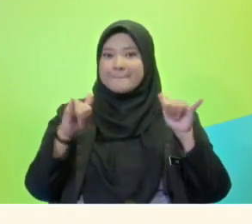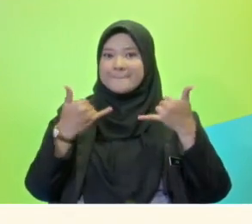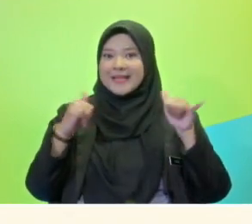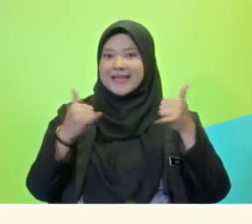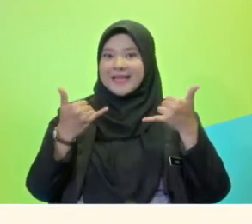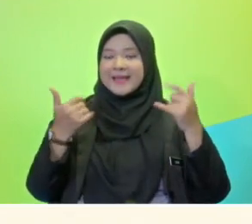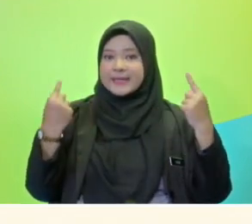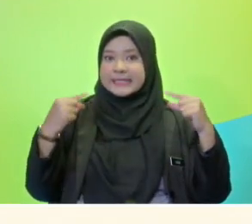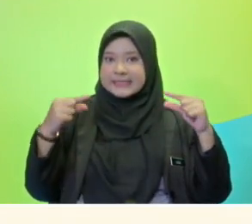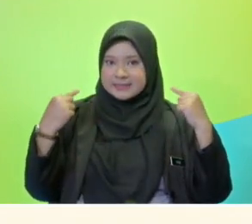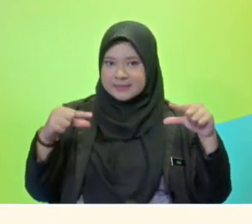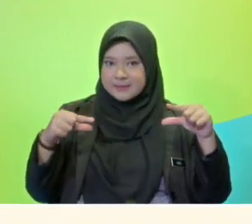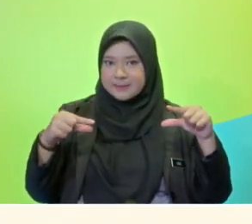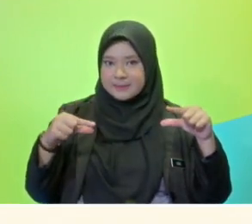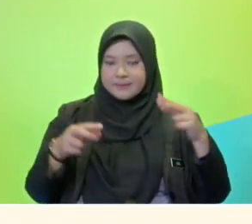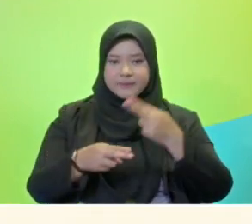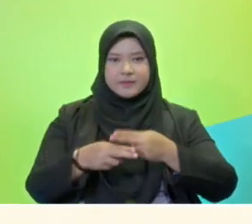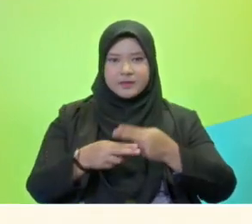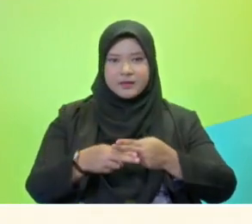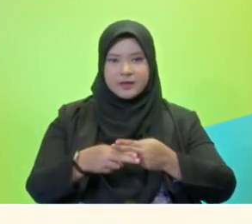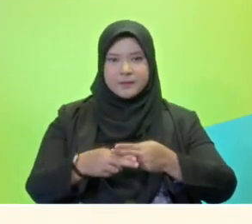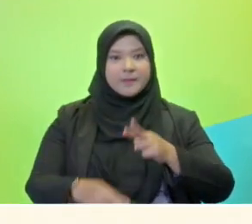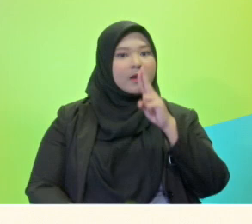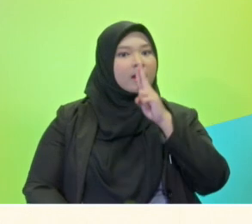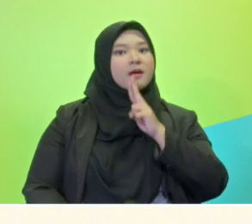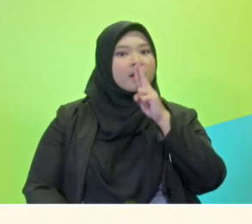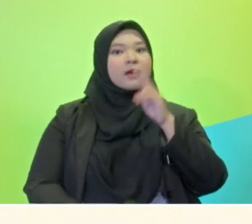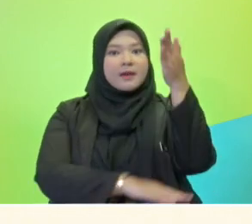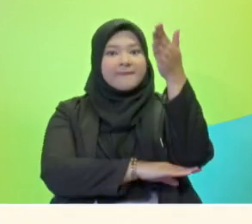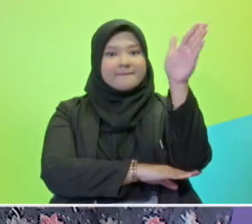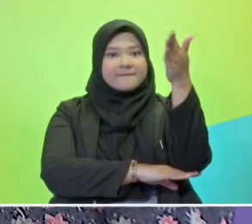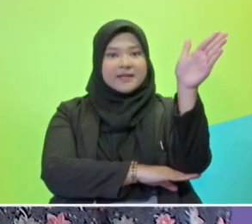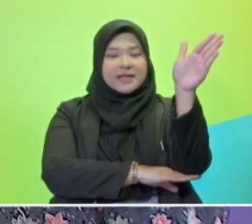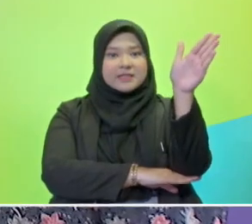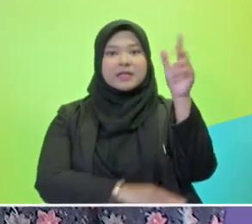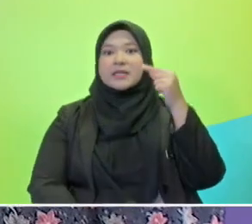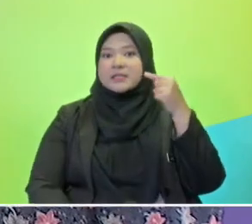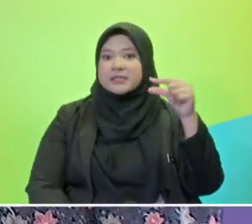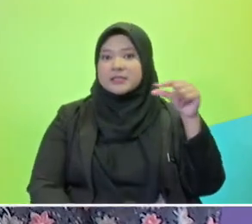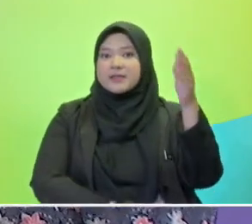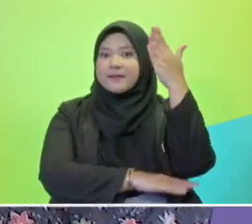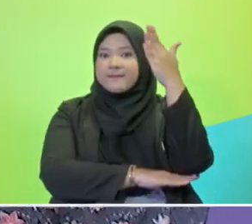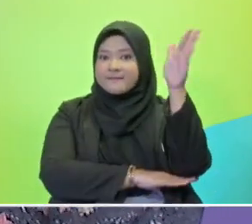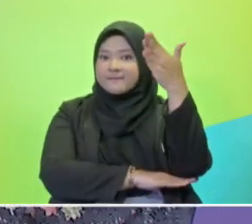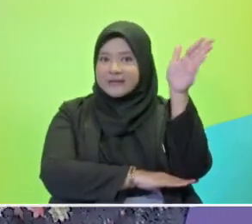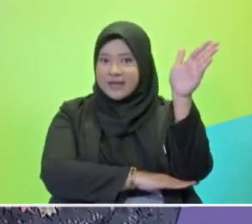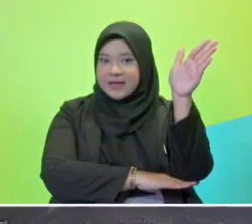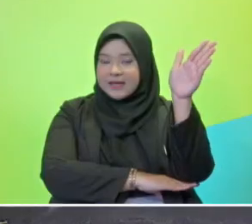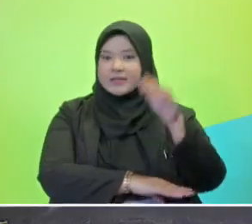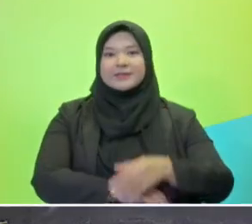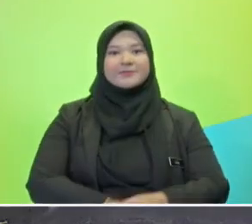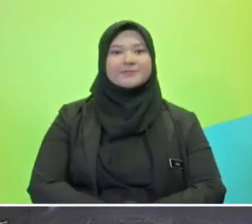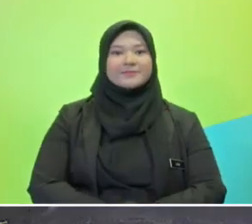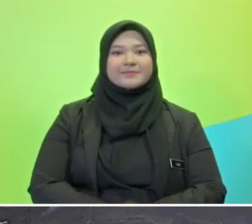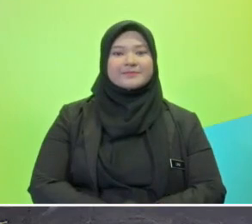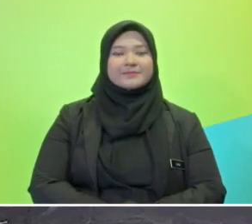just now we had a chant for food, toys and pets. So let us see whether our friends can categorize them. Irfan, let us